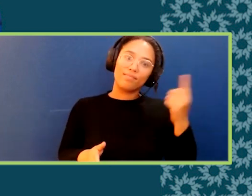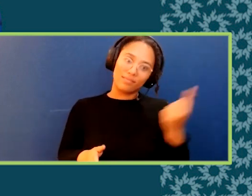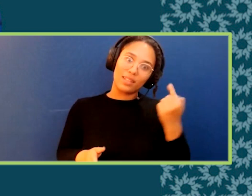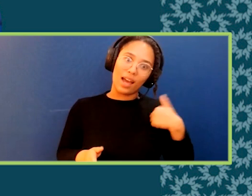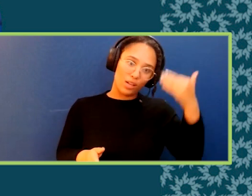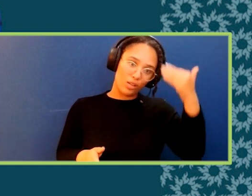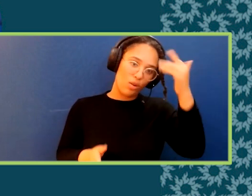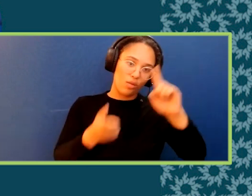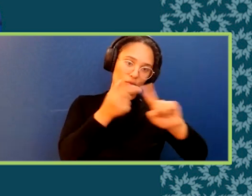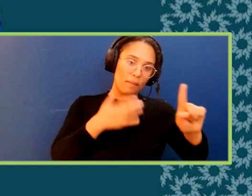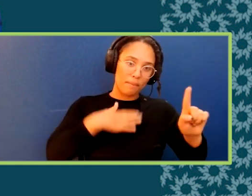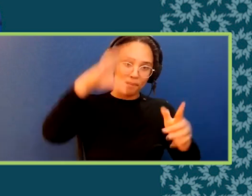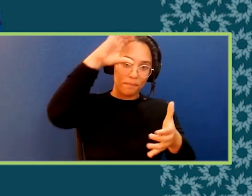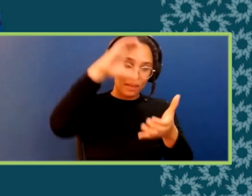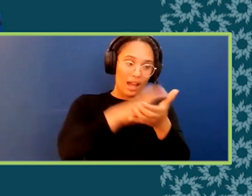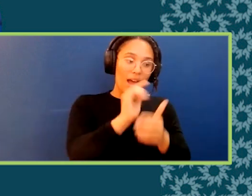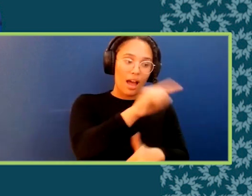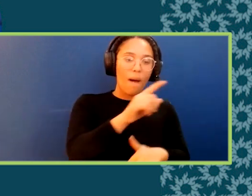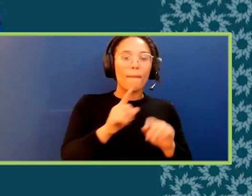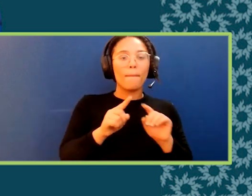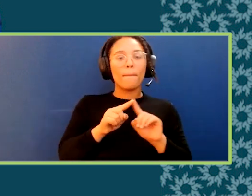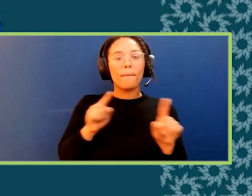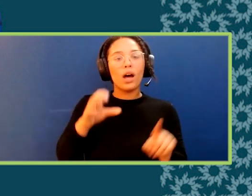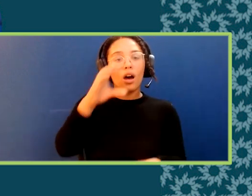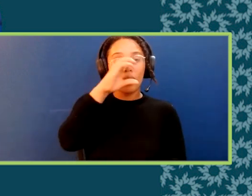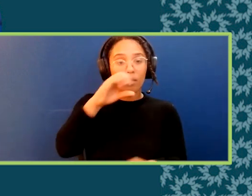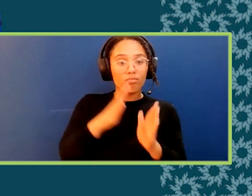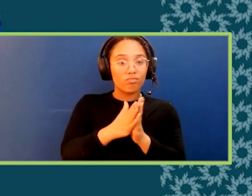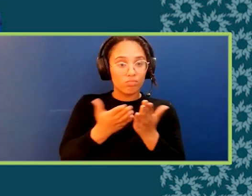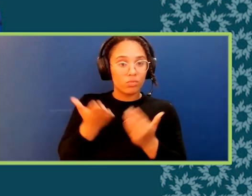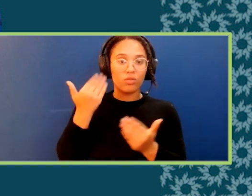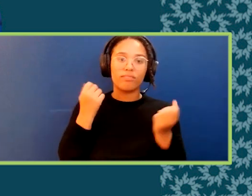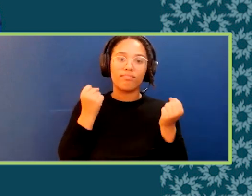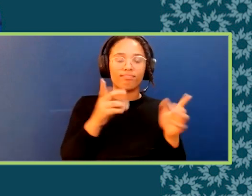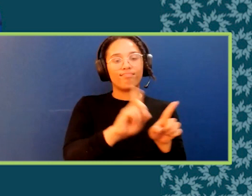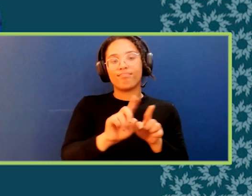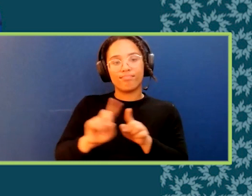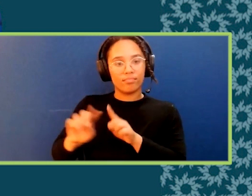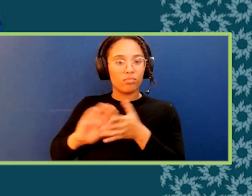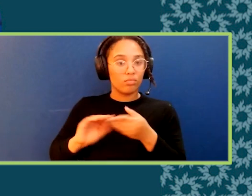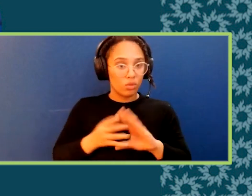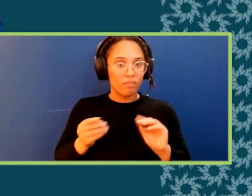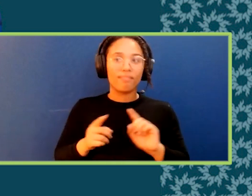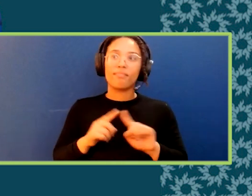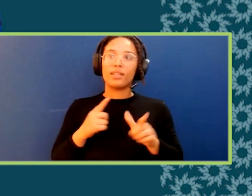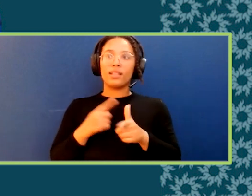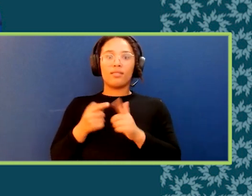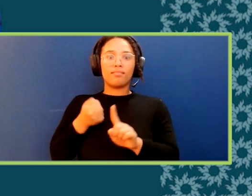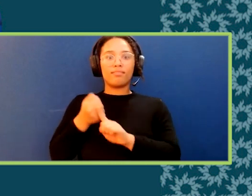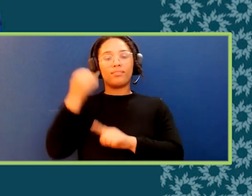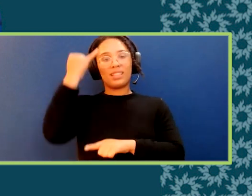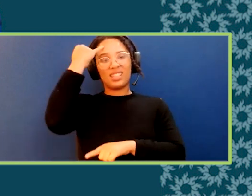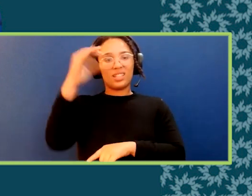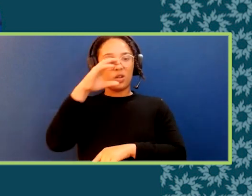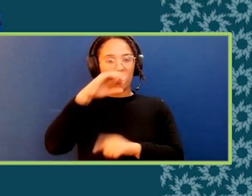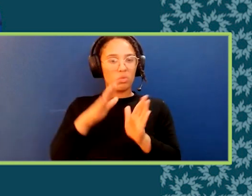husband. Comic books used to have a lot of different stories, and then there was this idea that comic books were corrupting youth, and then they